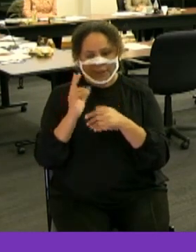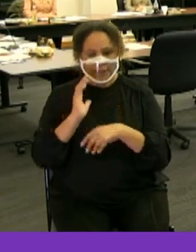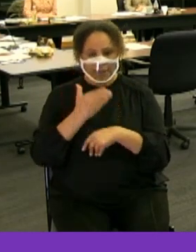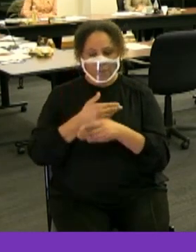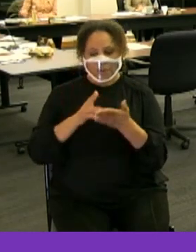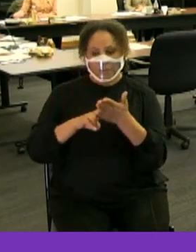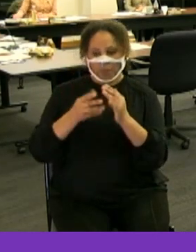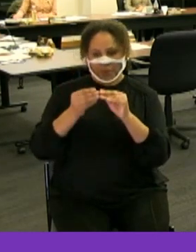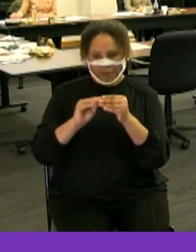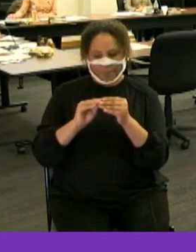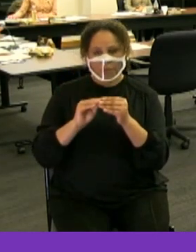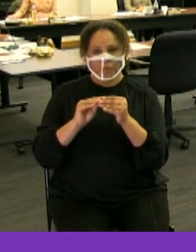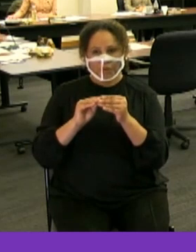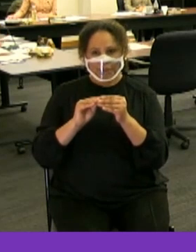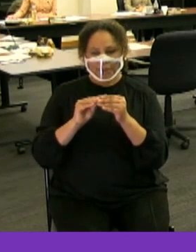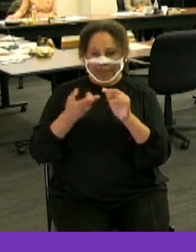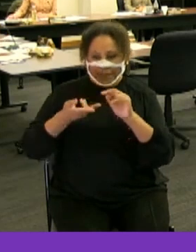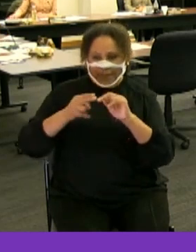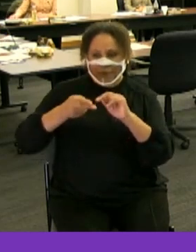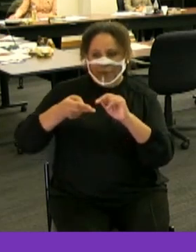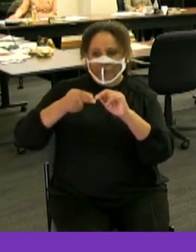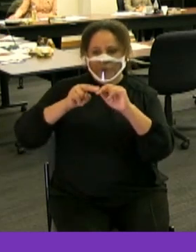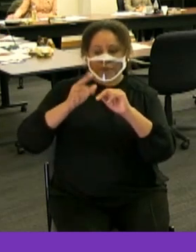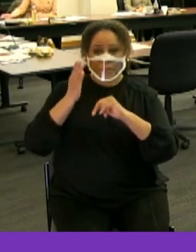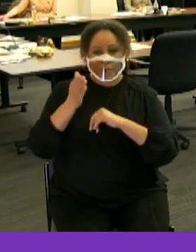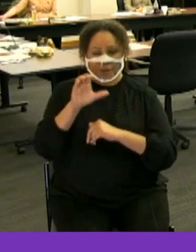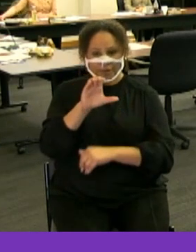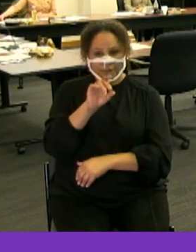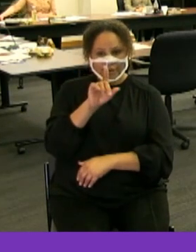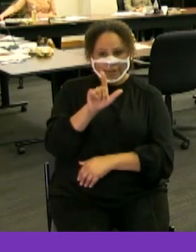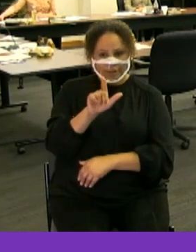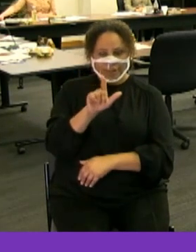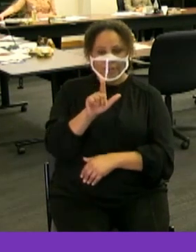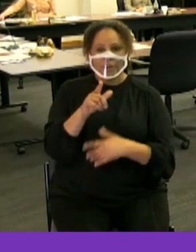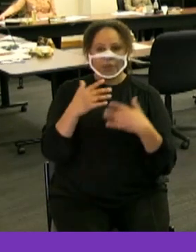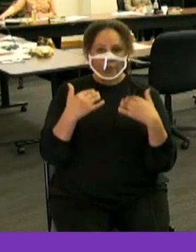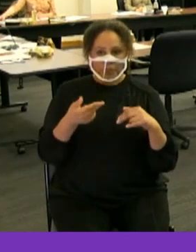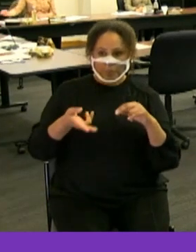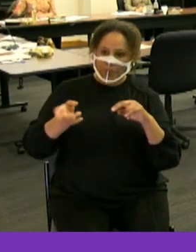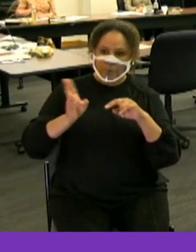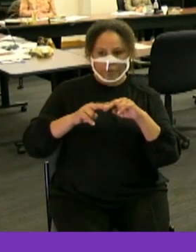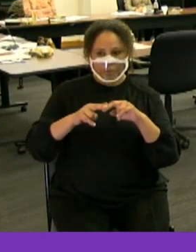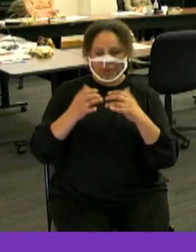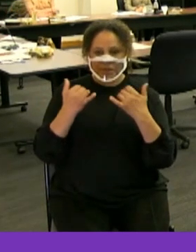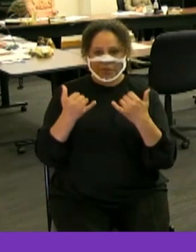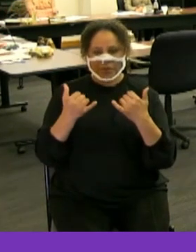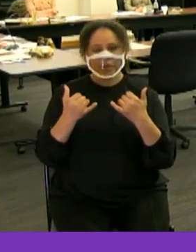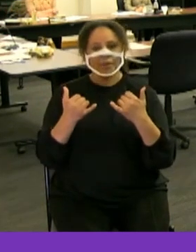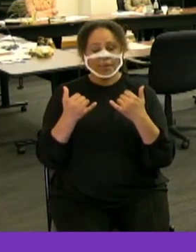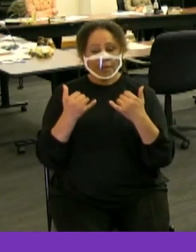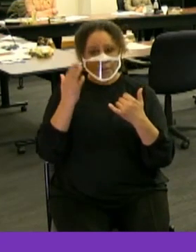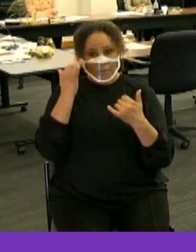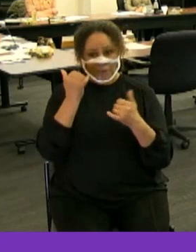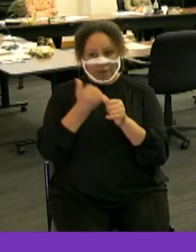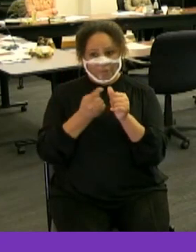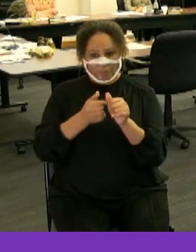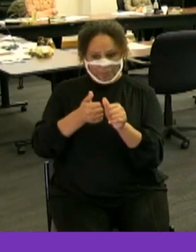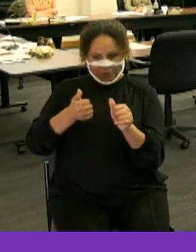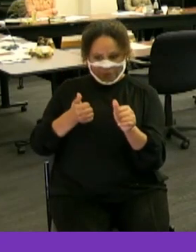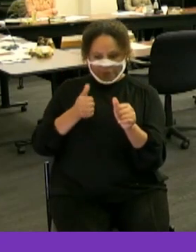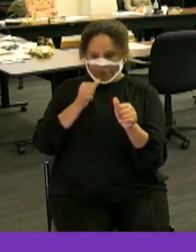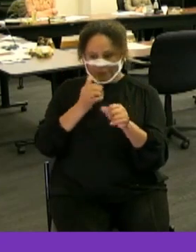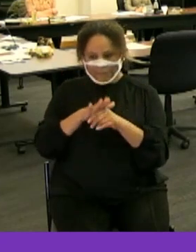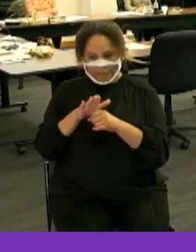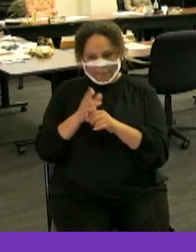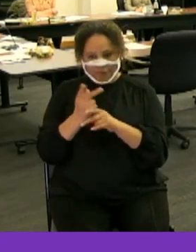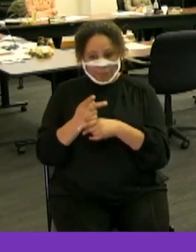our enrollment numbers increase because CDL, there's a huge increase right now, which is why everybody's backed up when we don't have enough